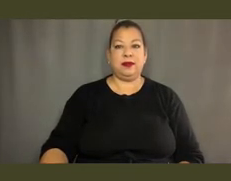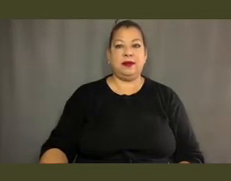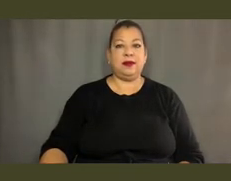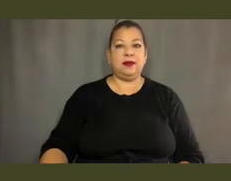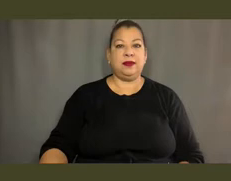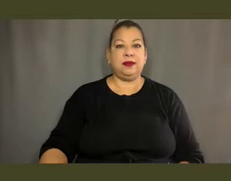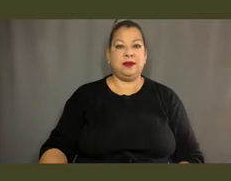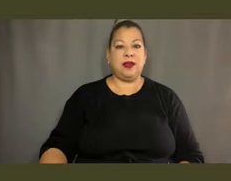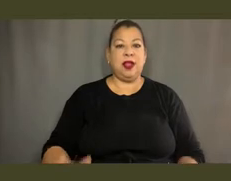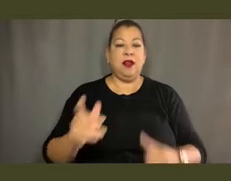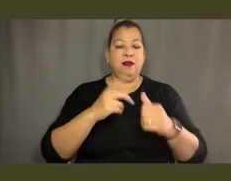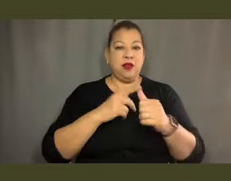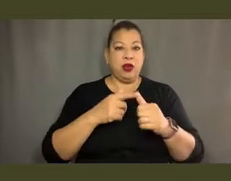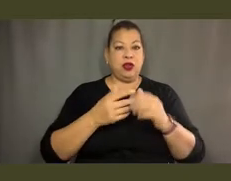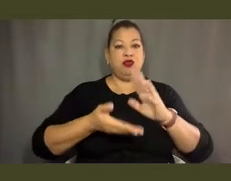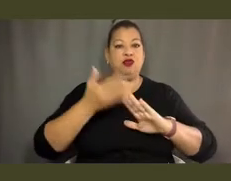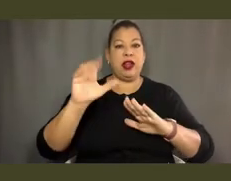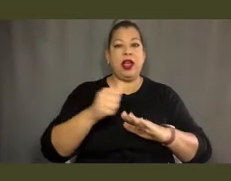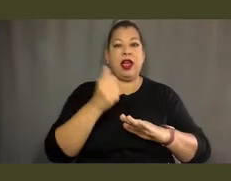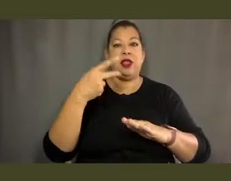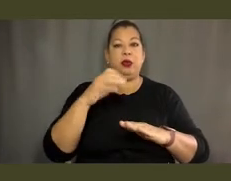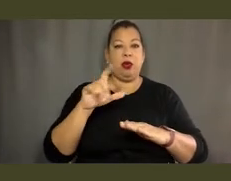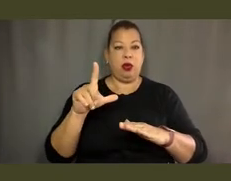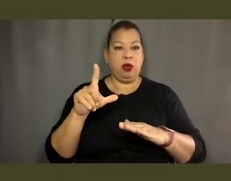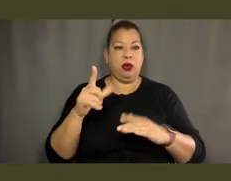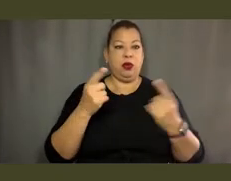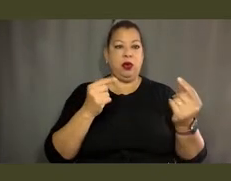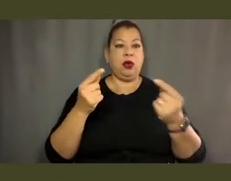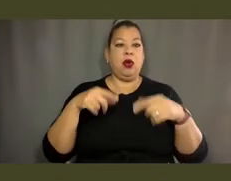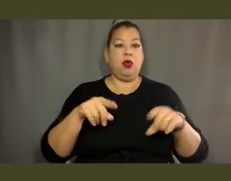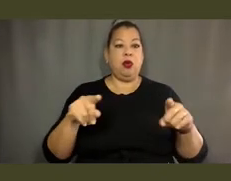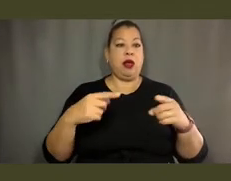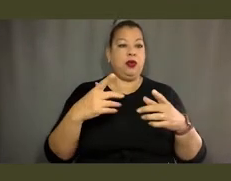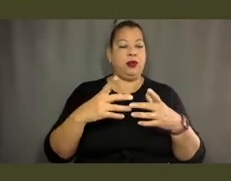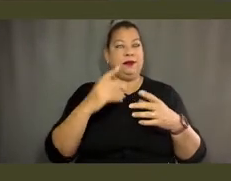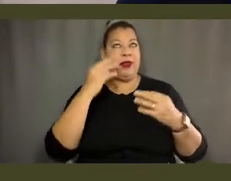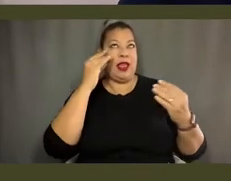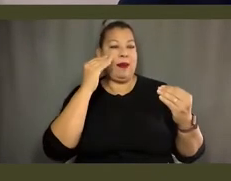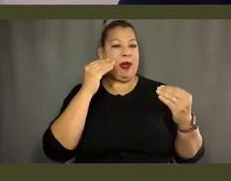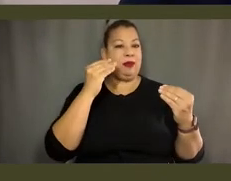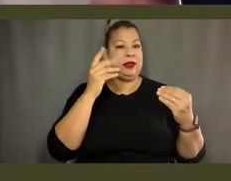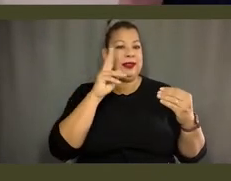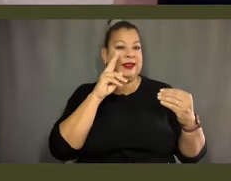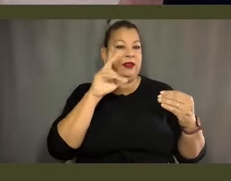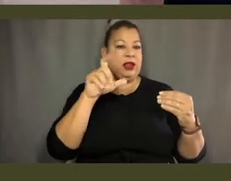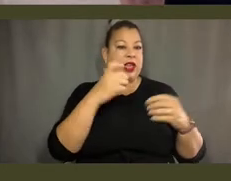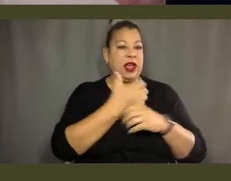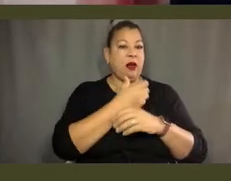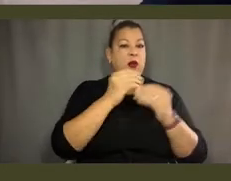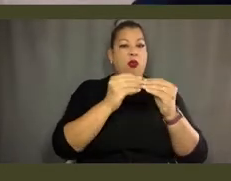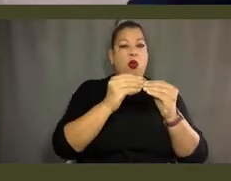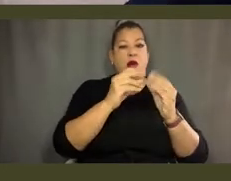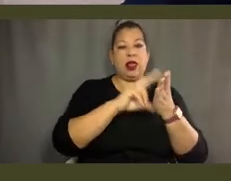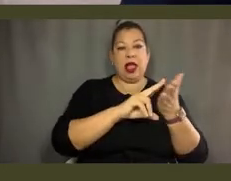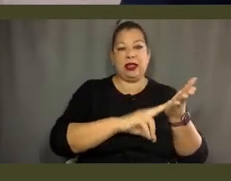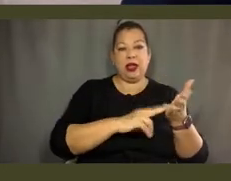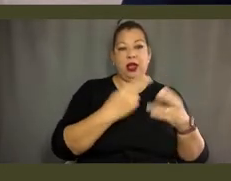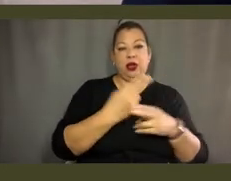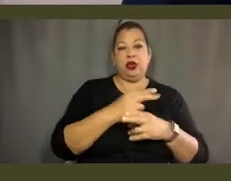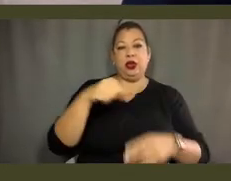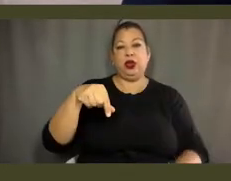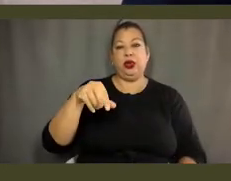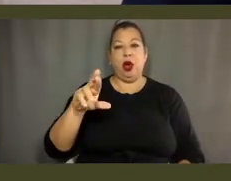another poll now. Just while you're getting in the mood, let's see if we can get more of you logged on. Use the QR code that you can